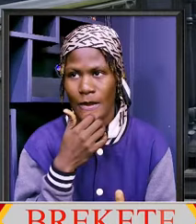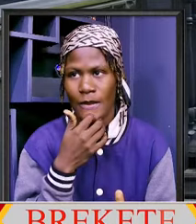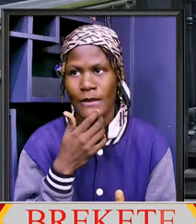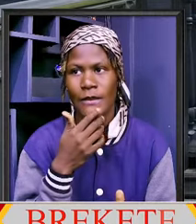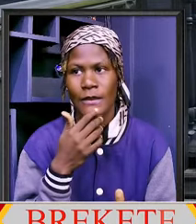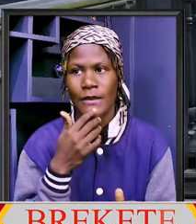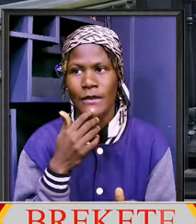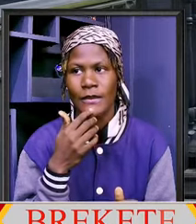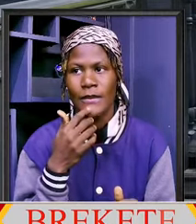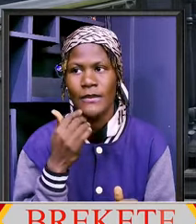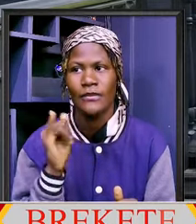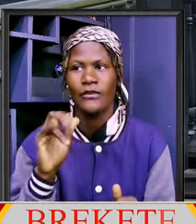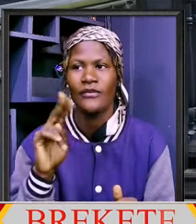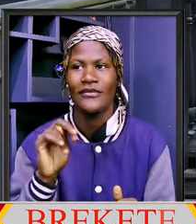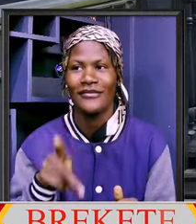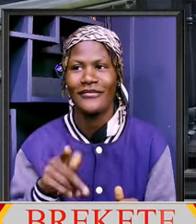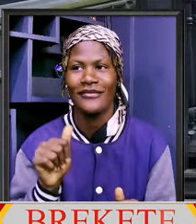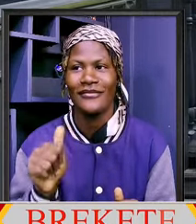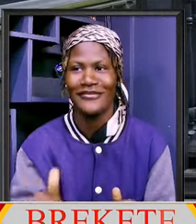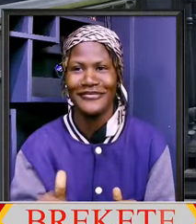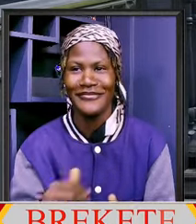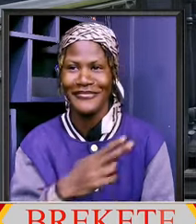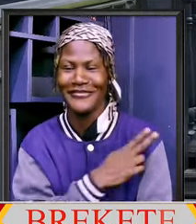Hospital. Yes.